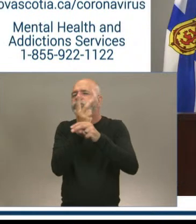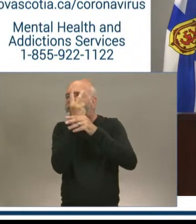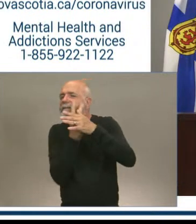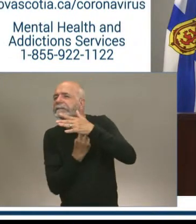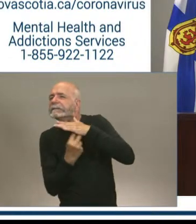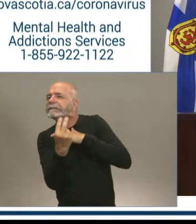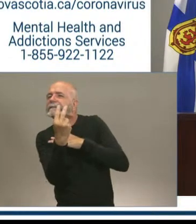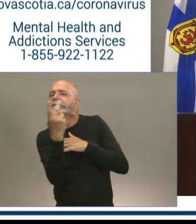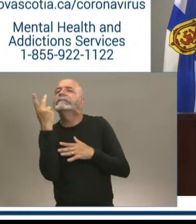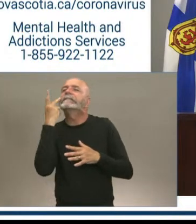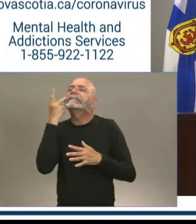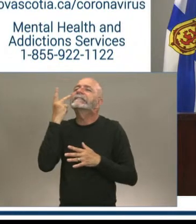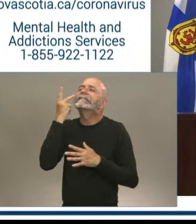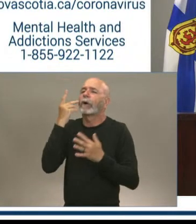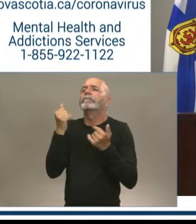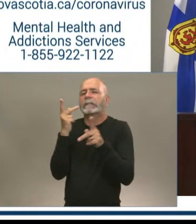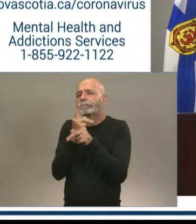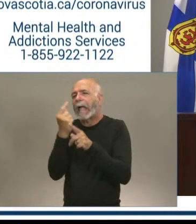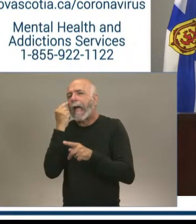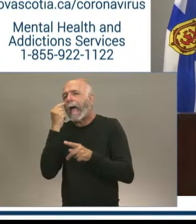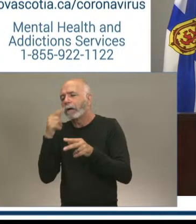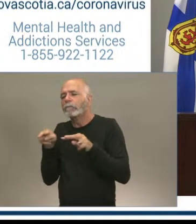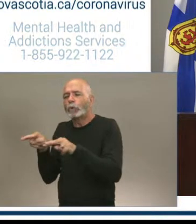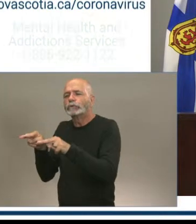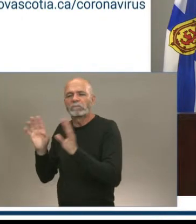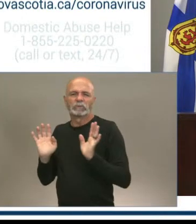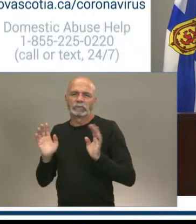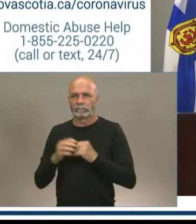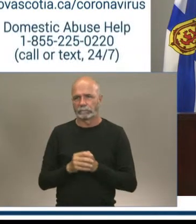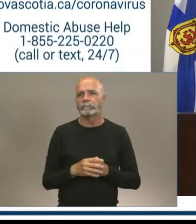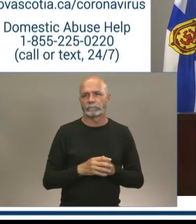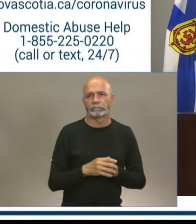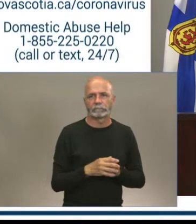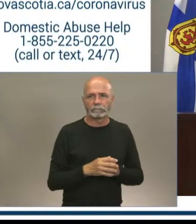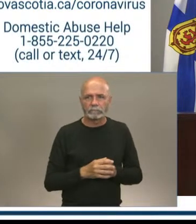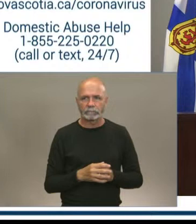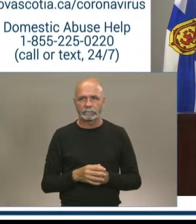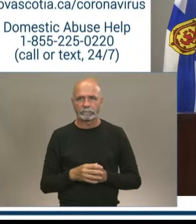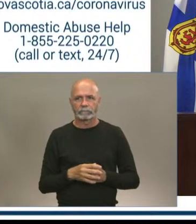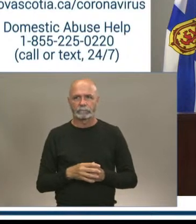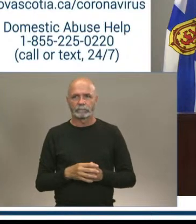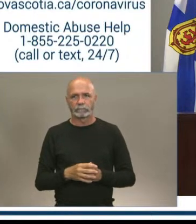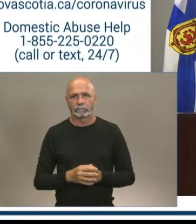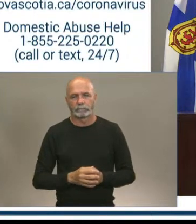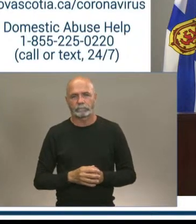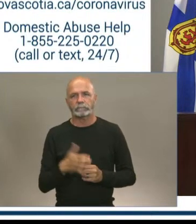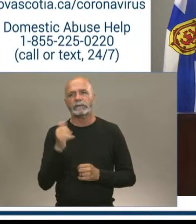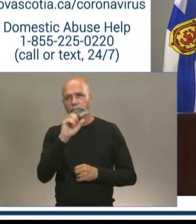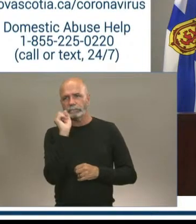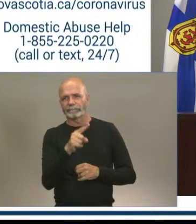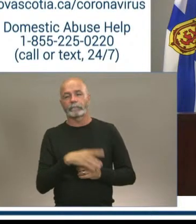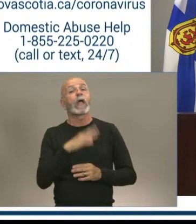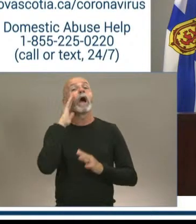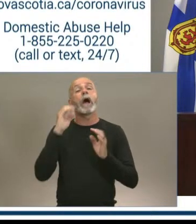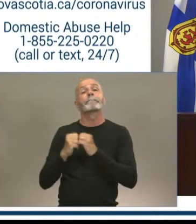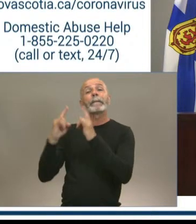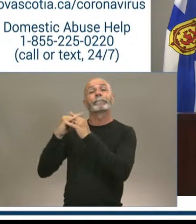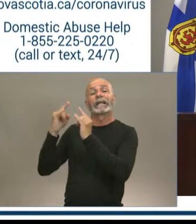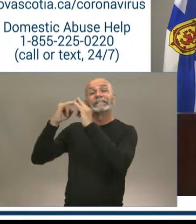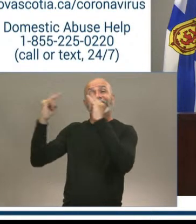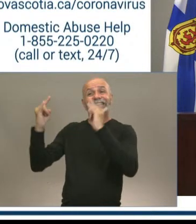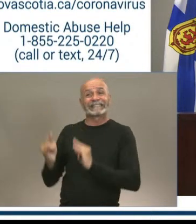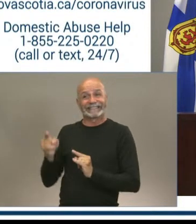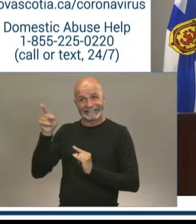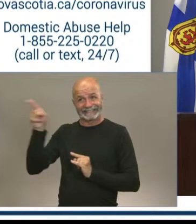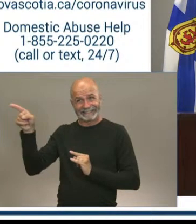a follow-up question? Yes, thank you. I'm just wondering, for our pop-up testing sites, will people coming from